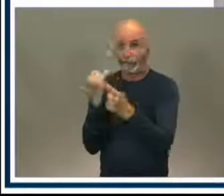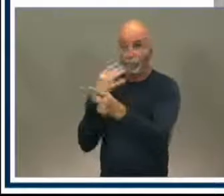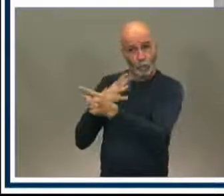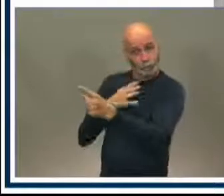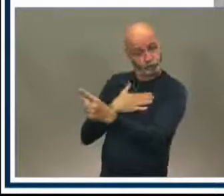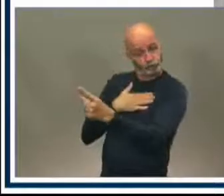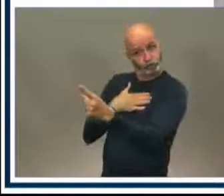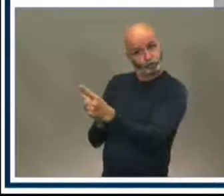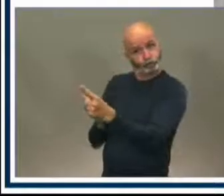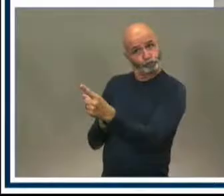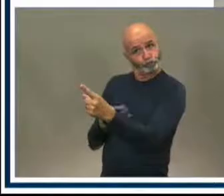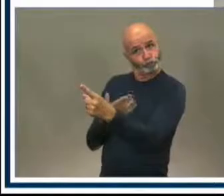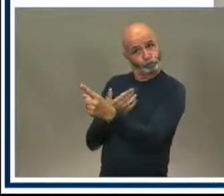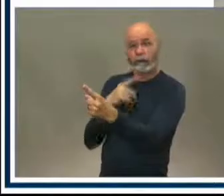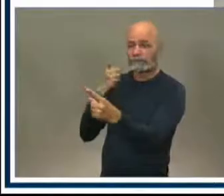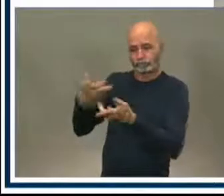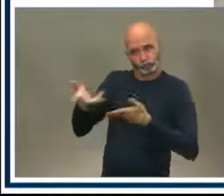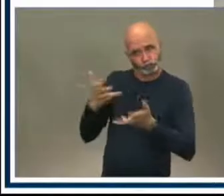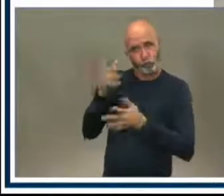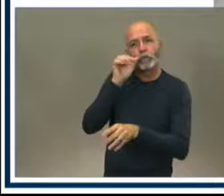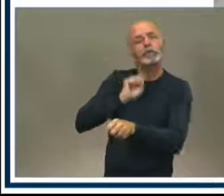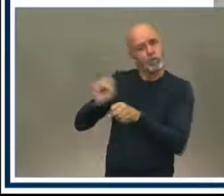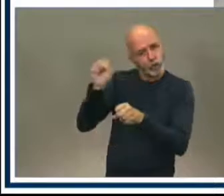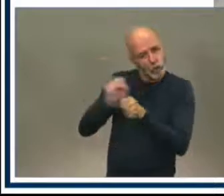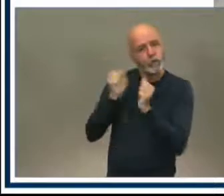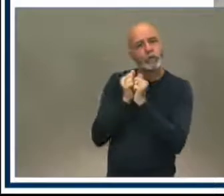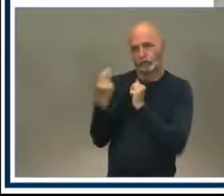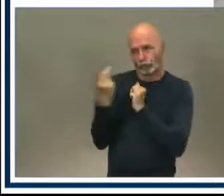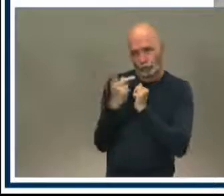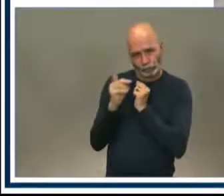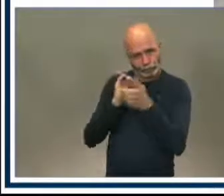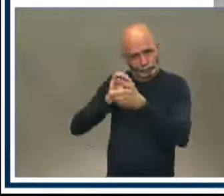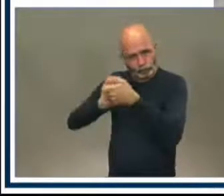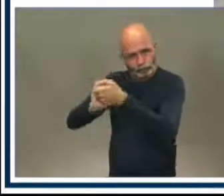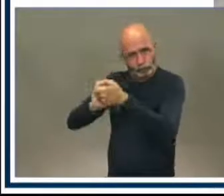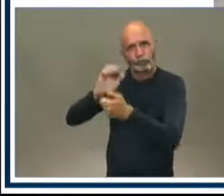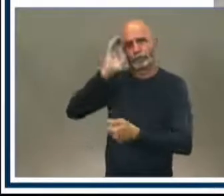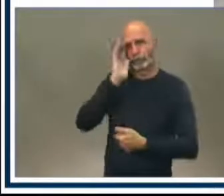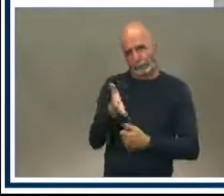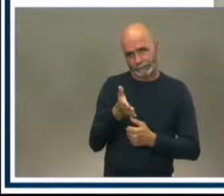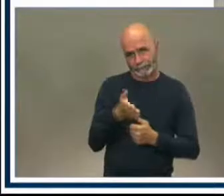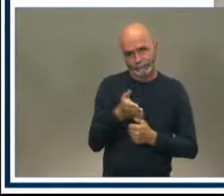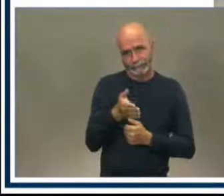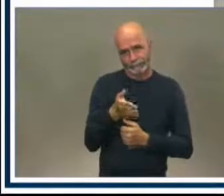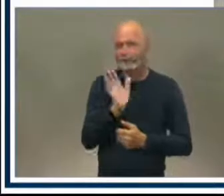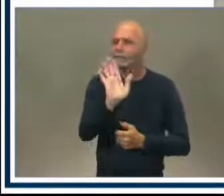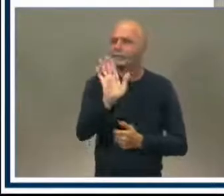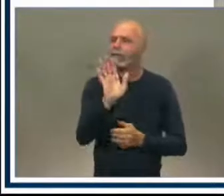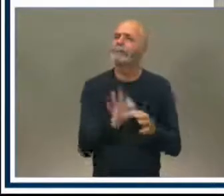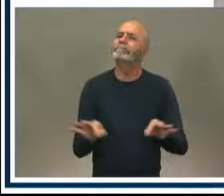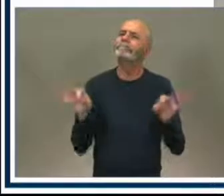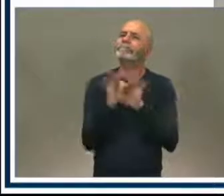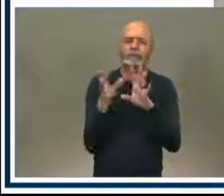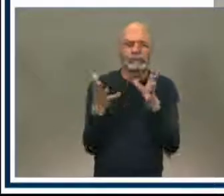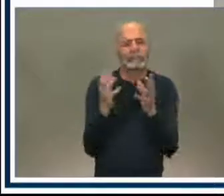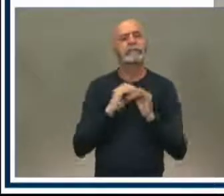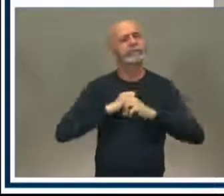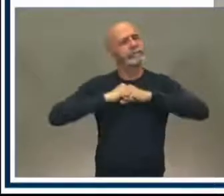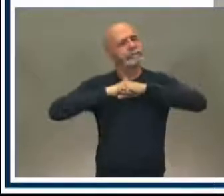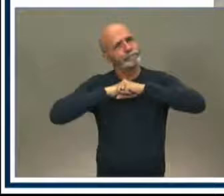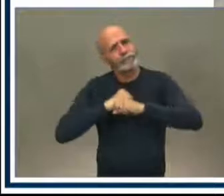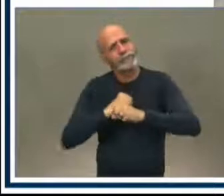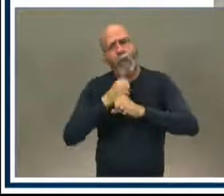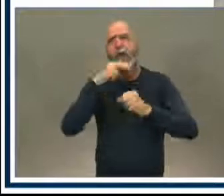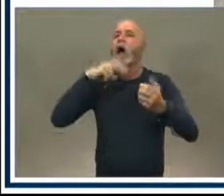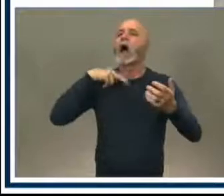will help them have all the information they have to take that step. This is all about protecting Nova Scotians. It's not about